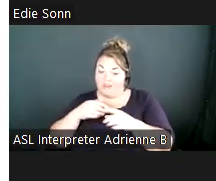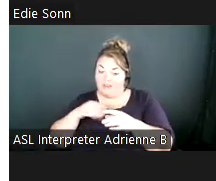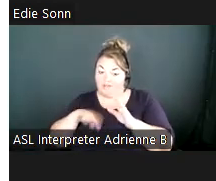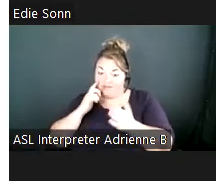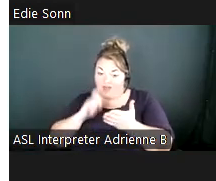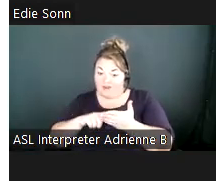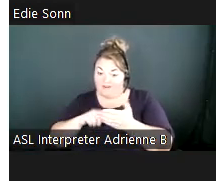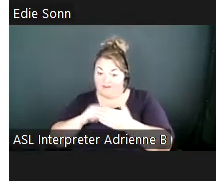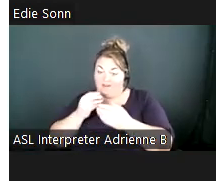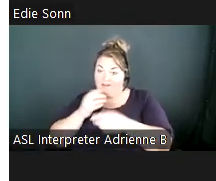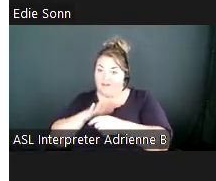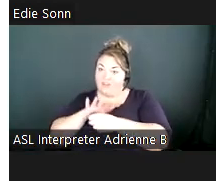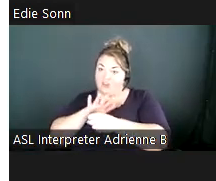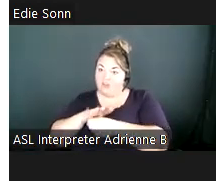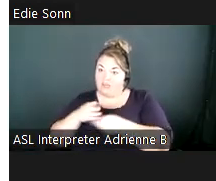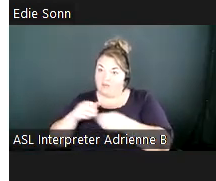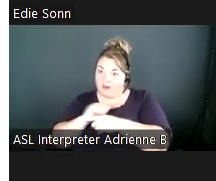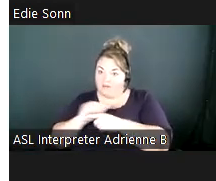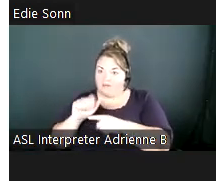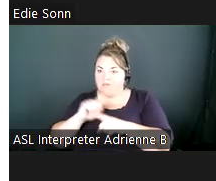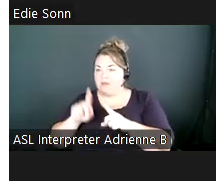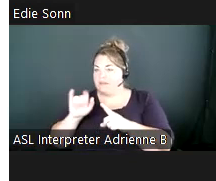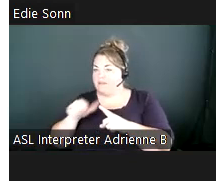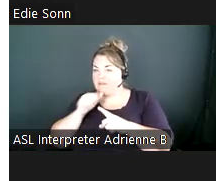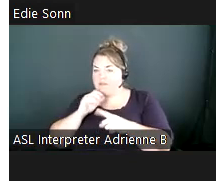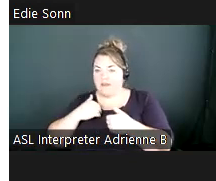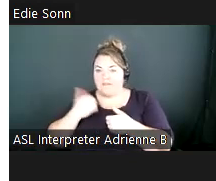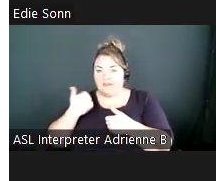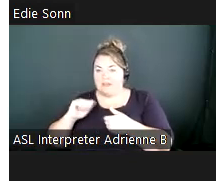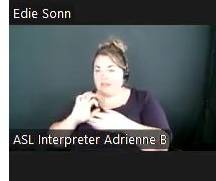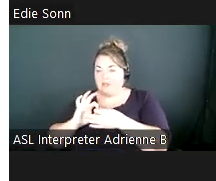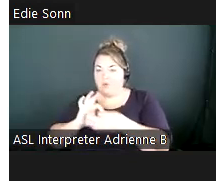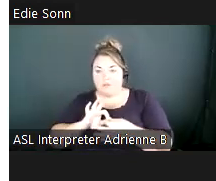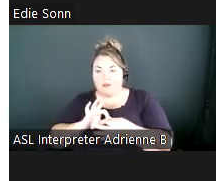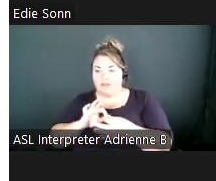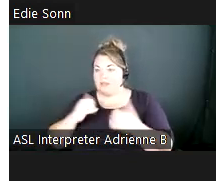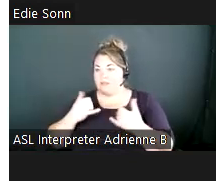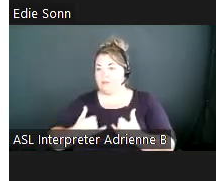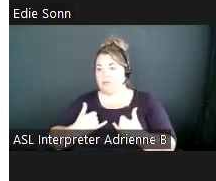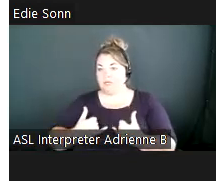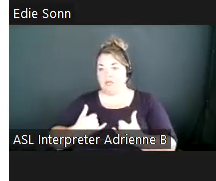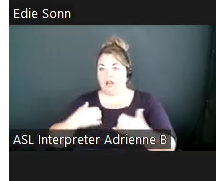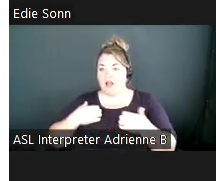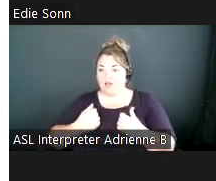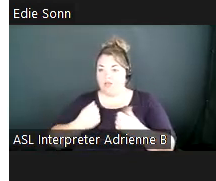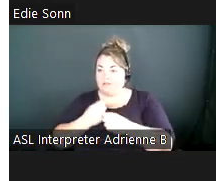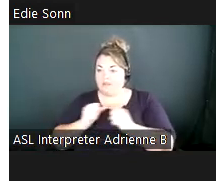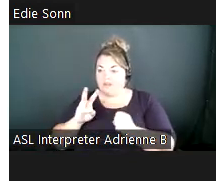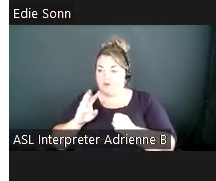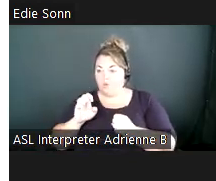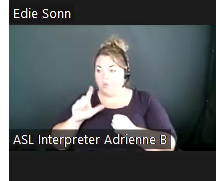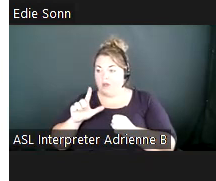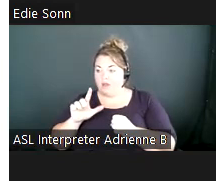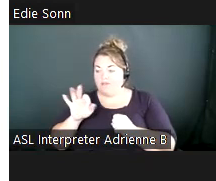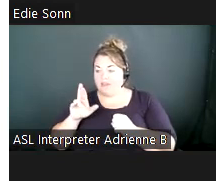any corresponding immediate health, safety, welfare issues, we're talking about with